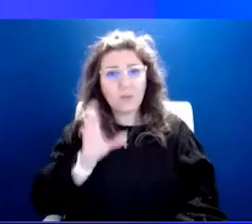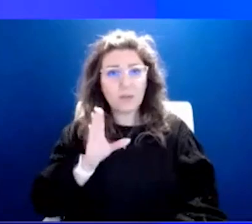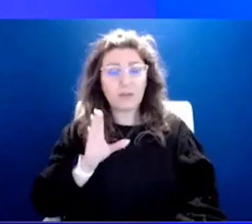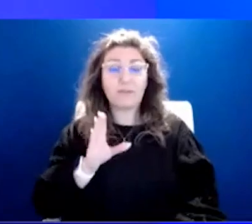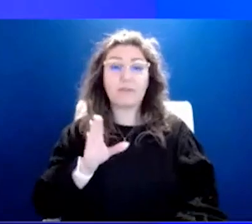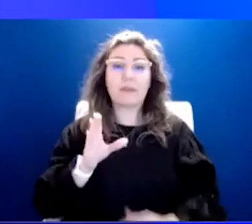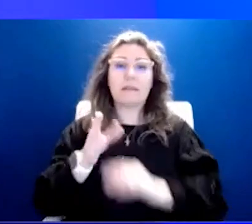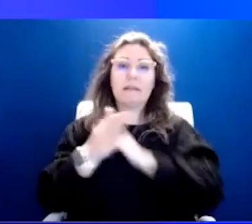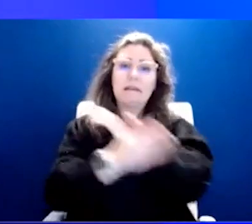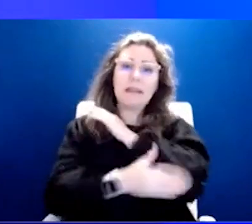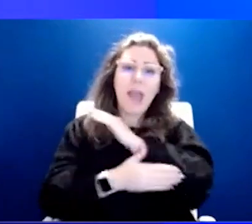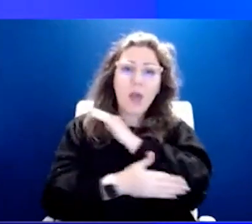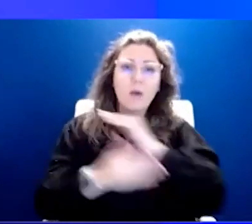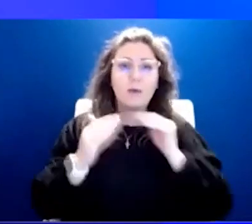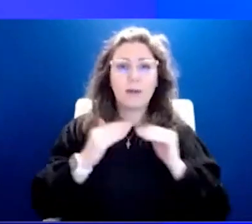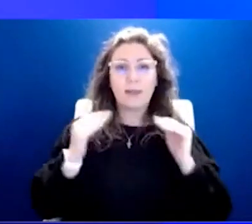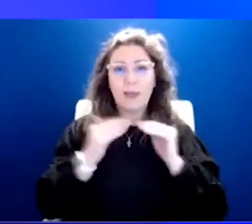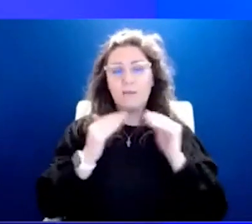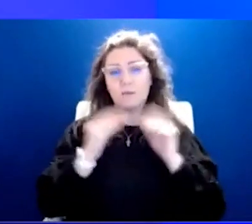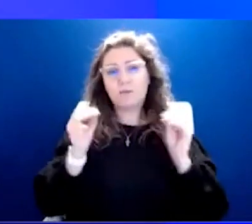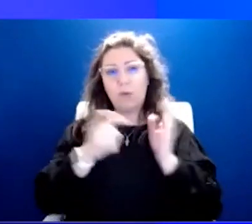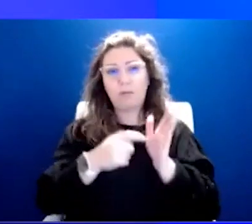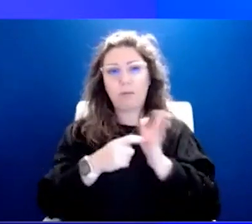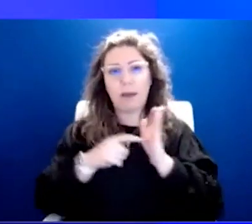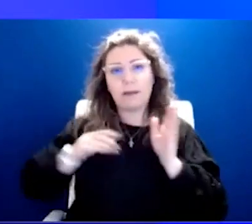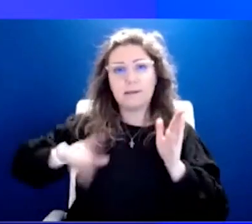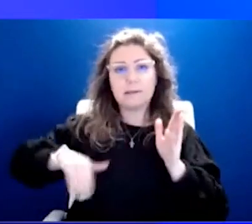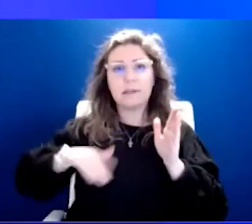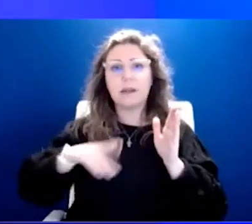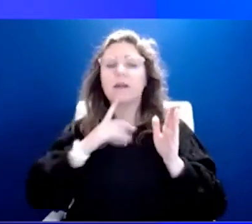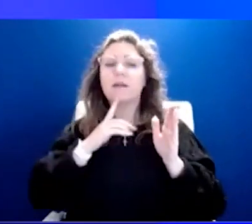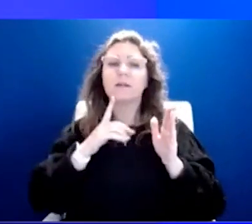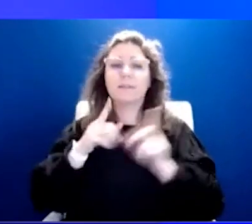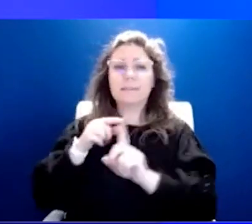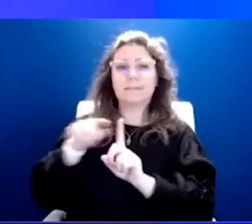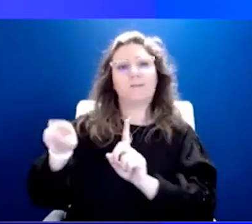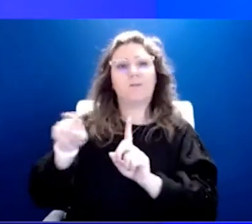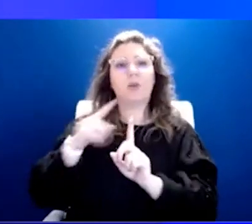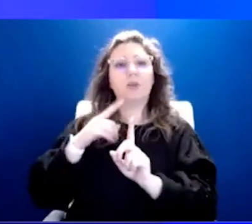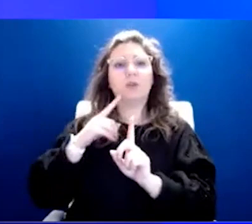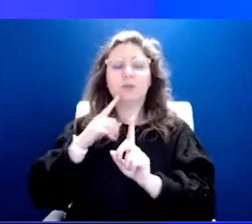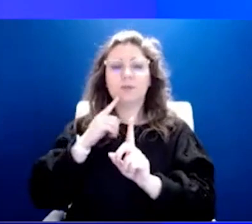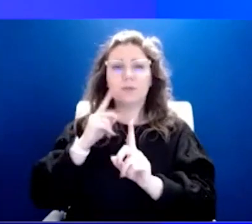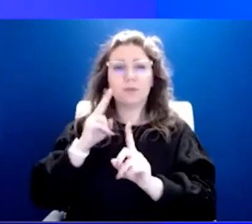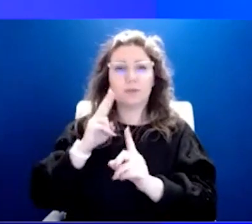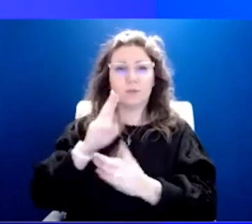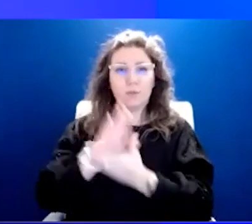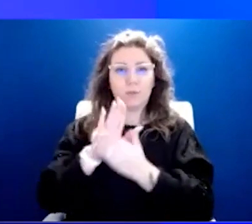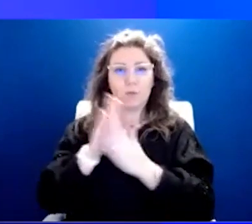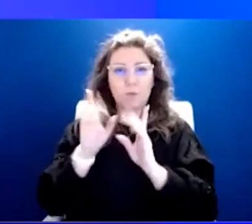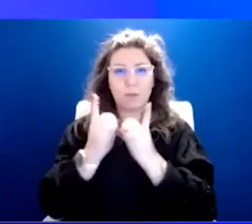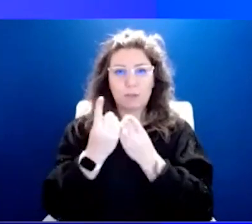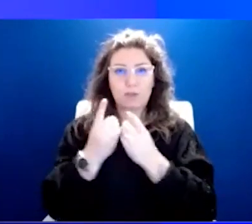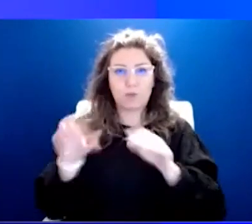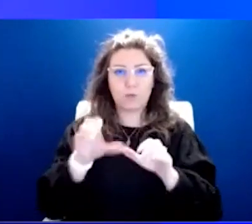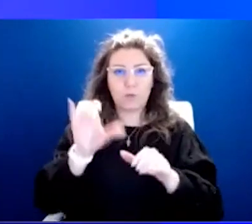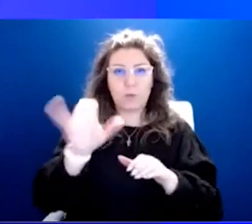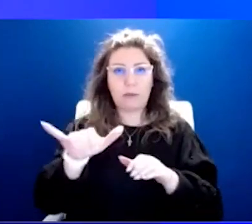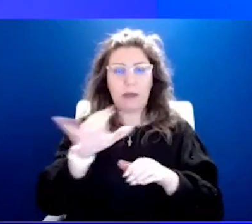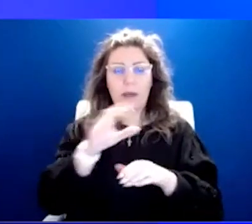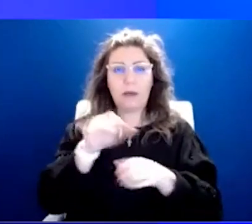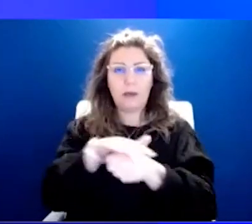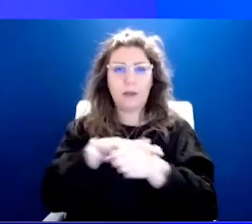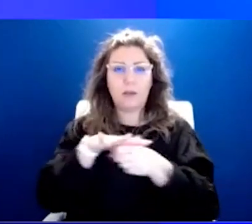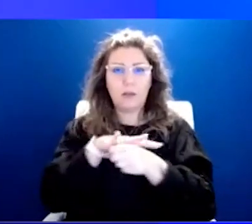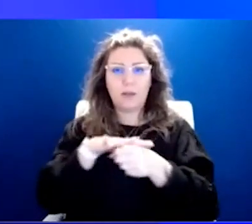haven't put mandates in. We've deferred to the school districts to do that, and to the local municipalities. Part